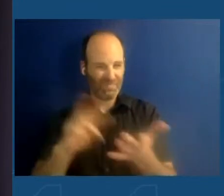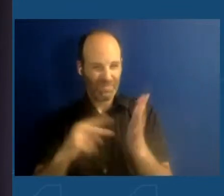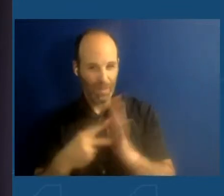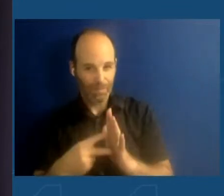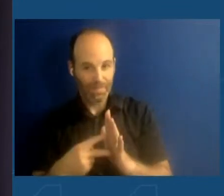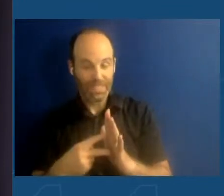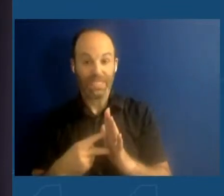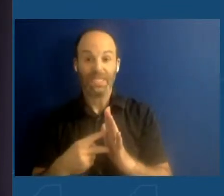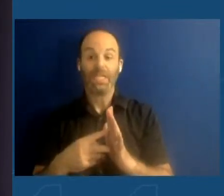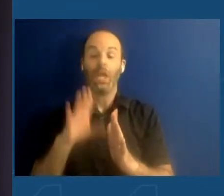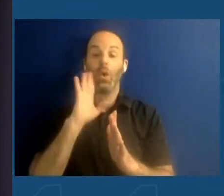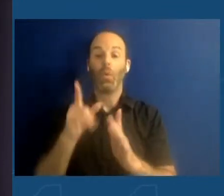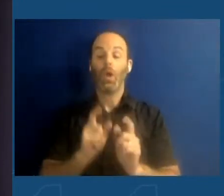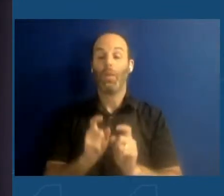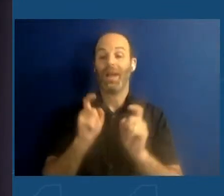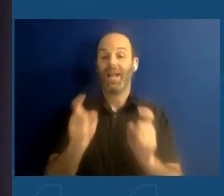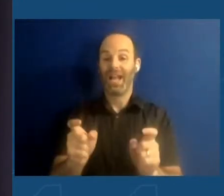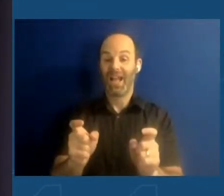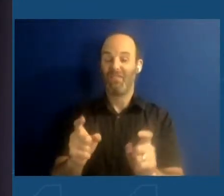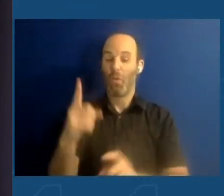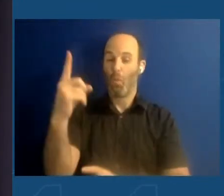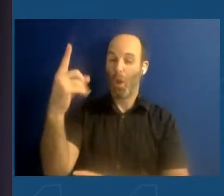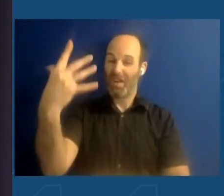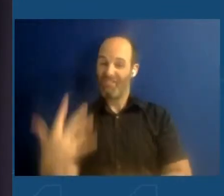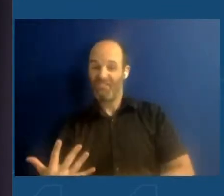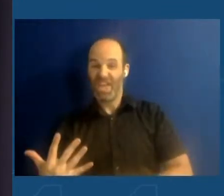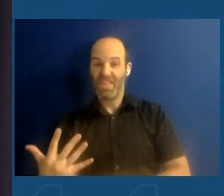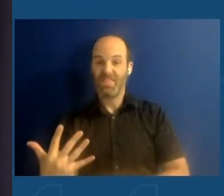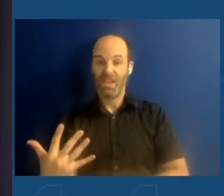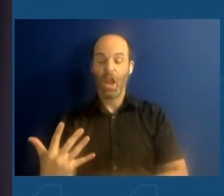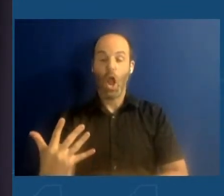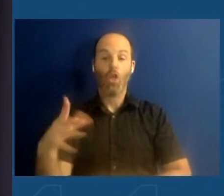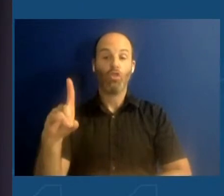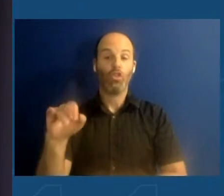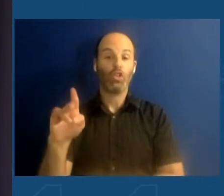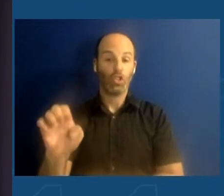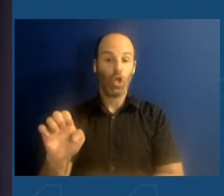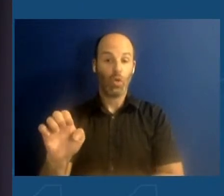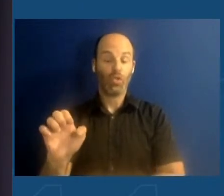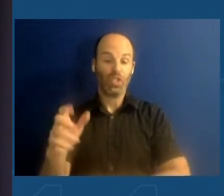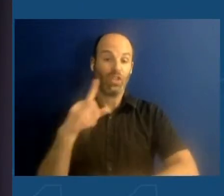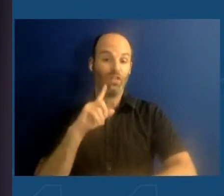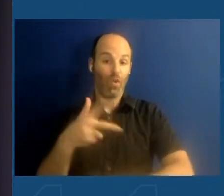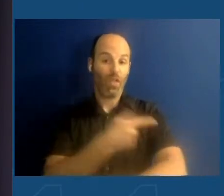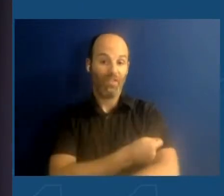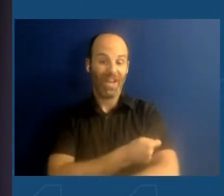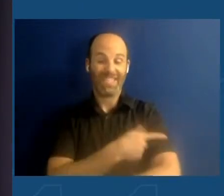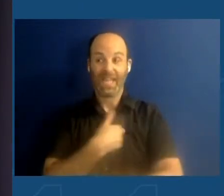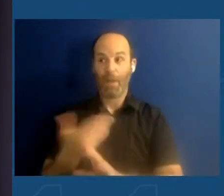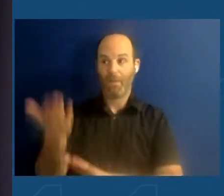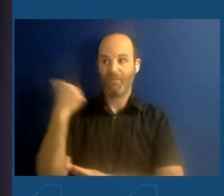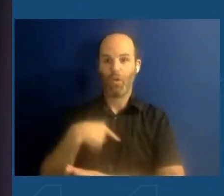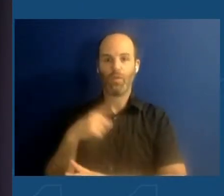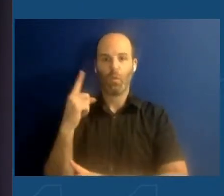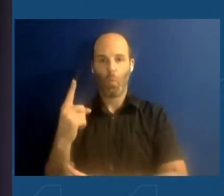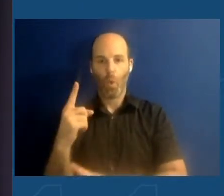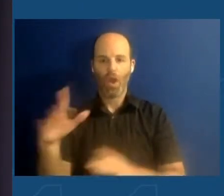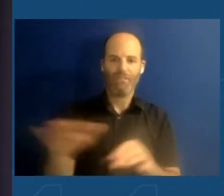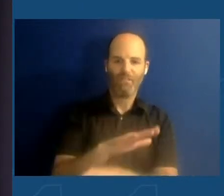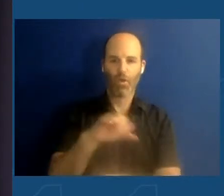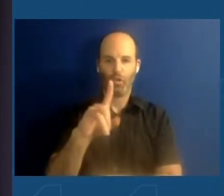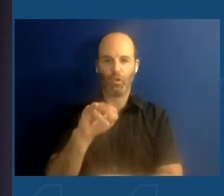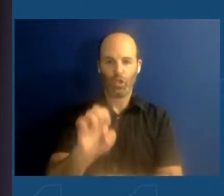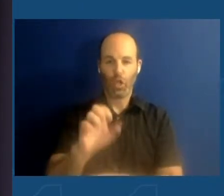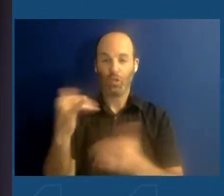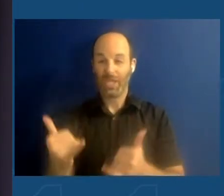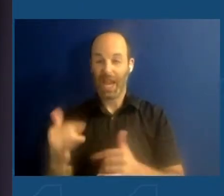just 1/5 the dose of that was previously a single dose, administering it through a different route